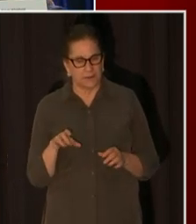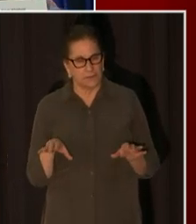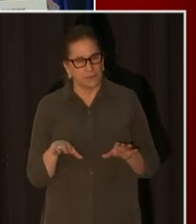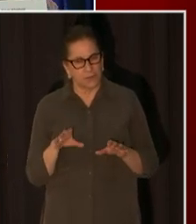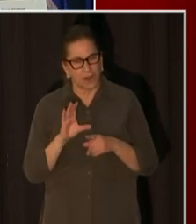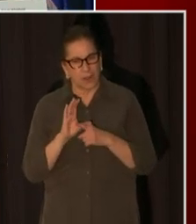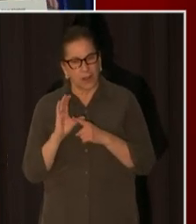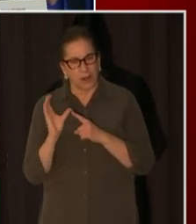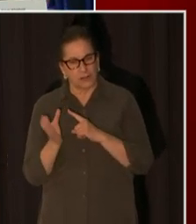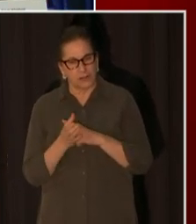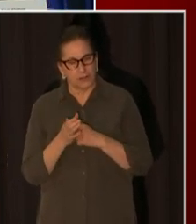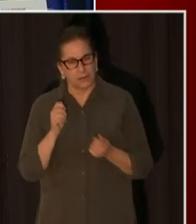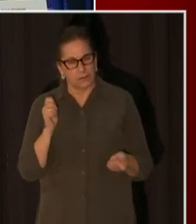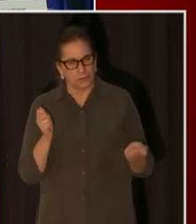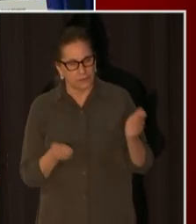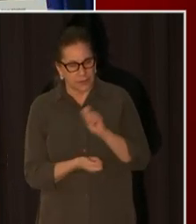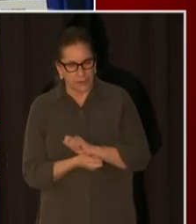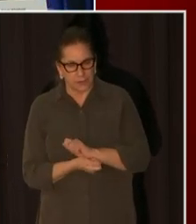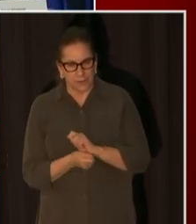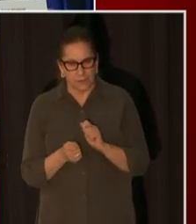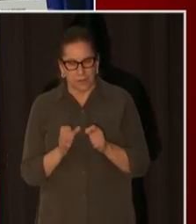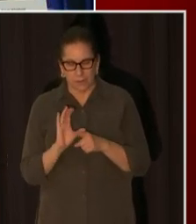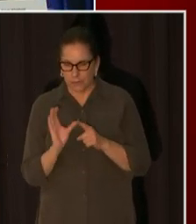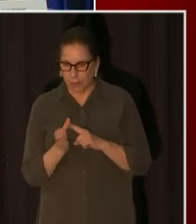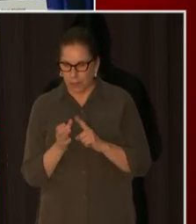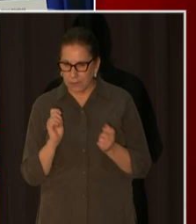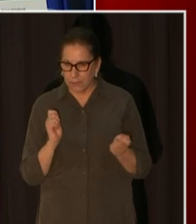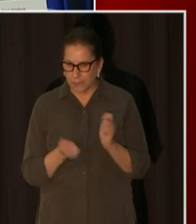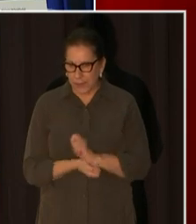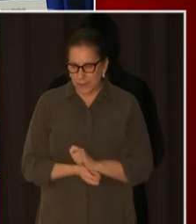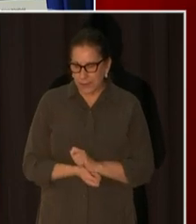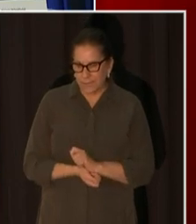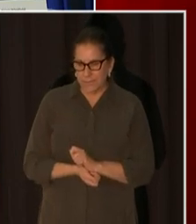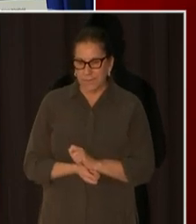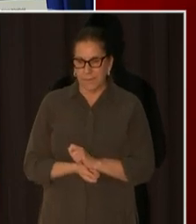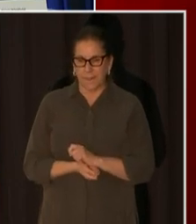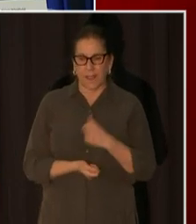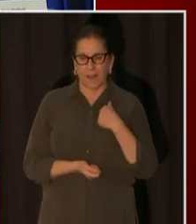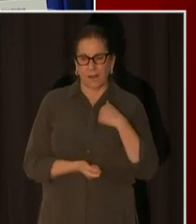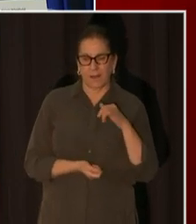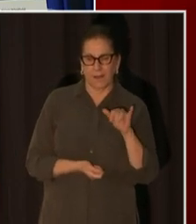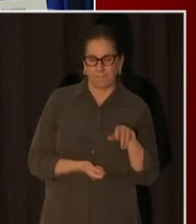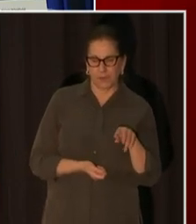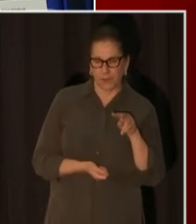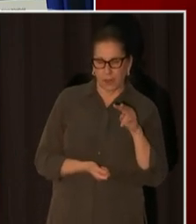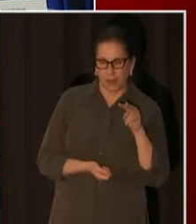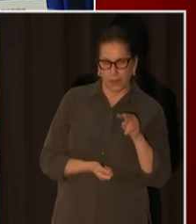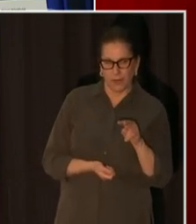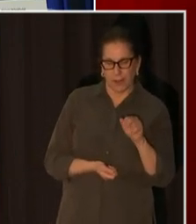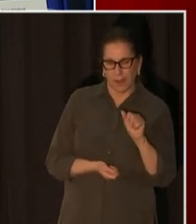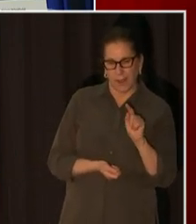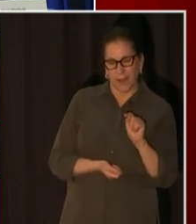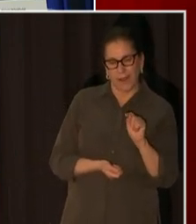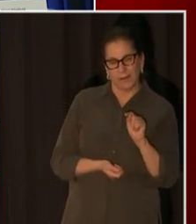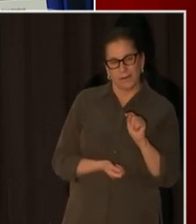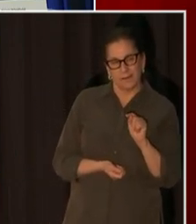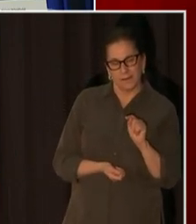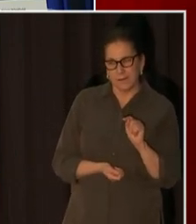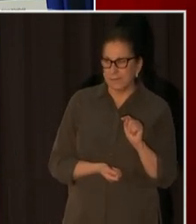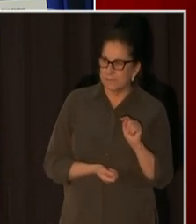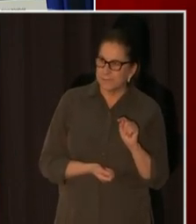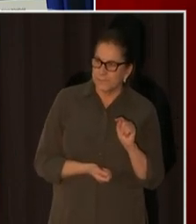Great. And just to the question about whether the information will be posted, of course, it'll be at coronavirus.dc.gov.